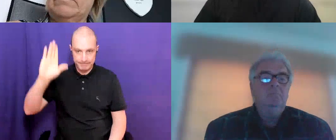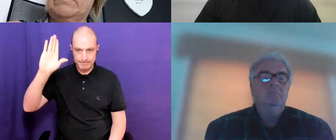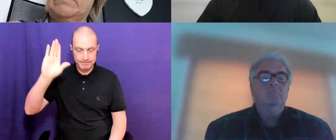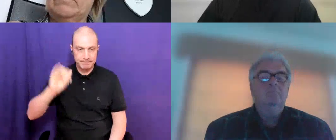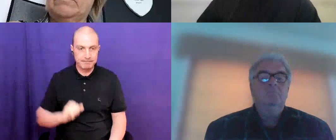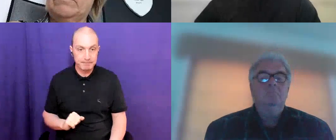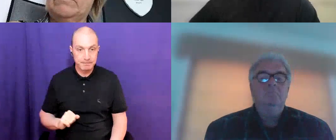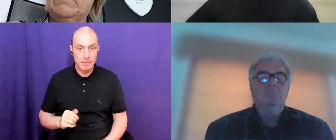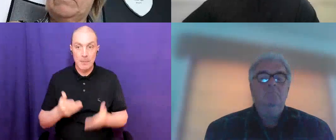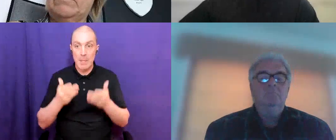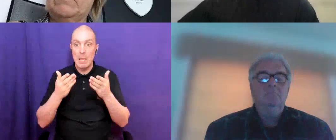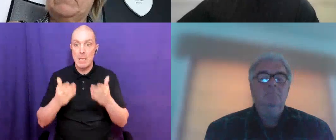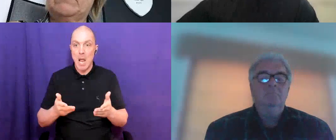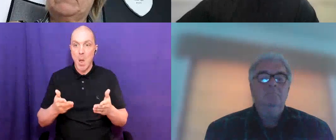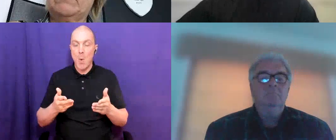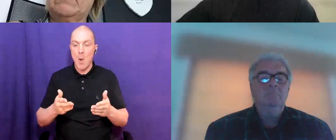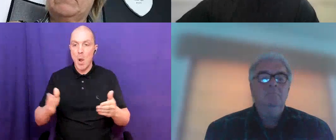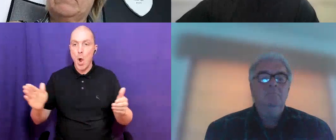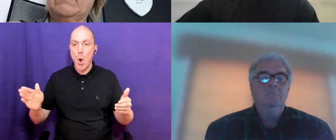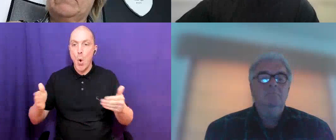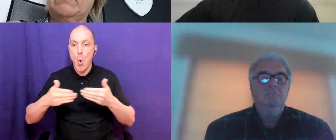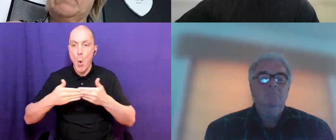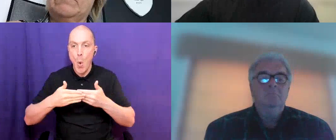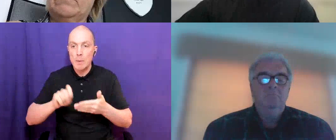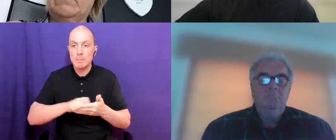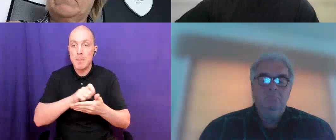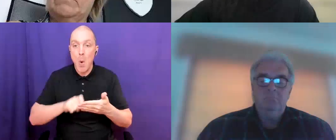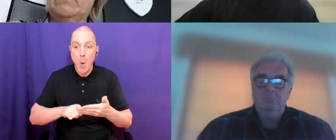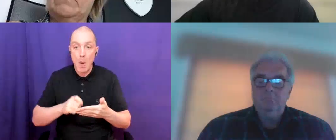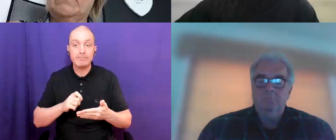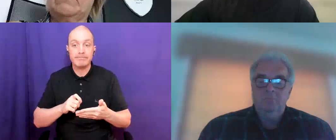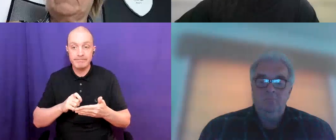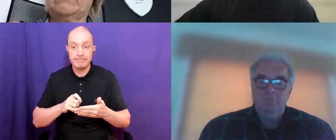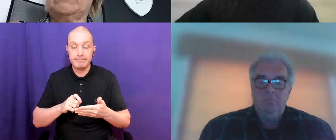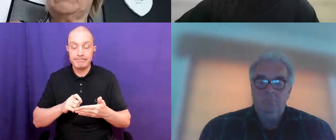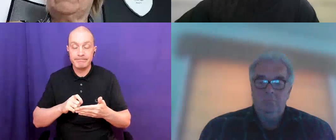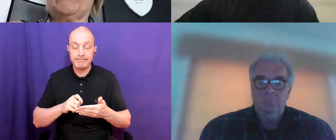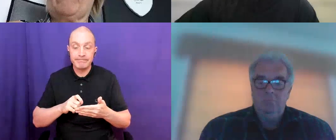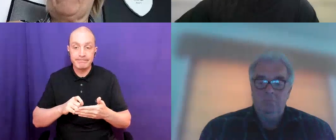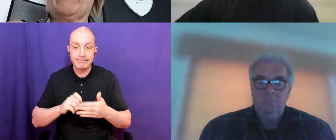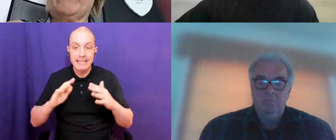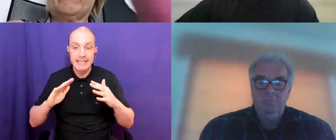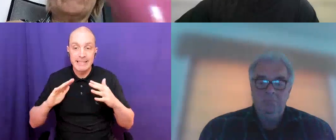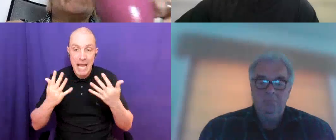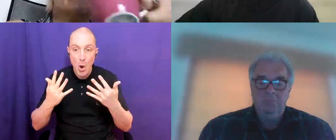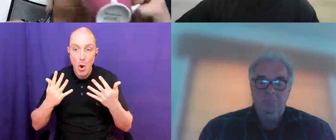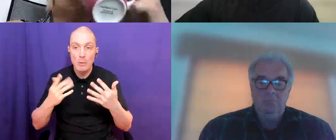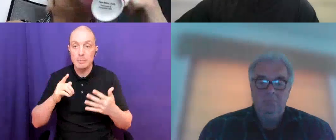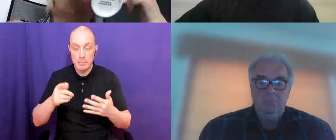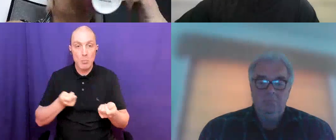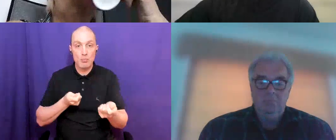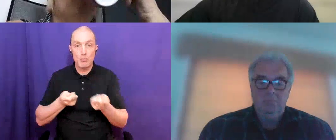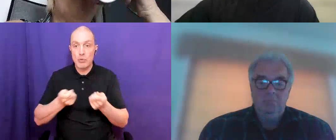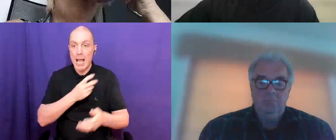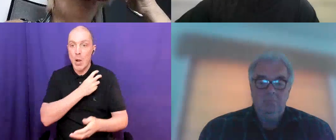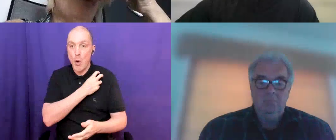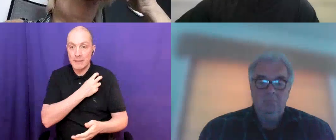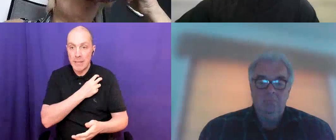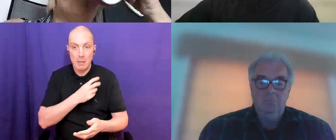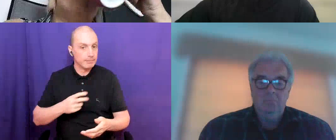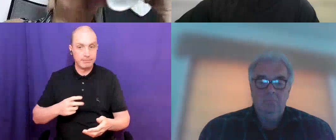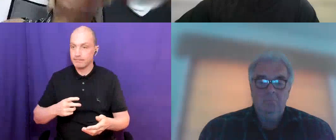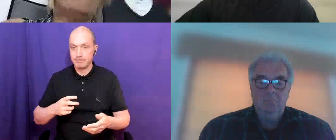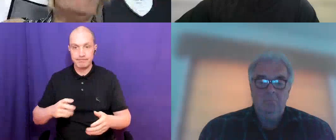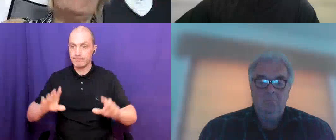So moving to the close of poll arrangements. At 10 p.m, the priority is for the presiding officer to conclude voting